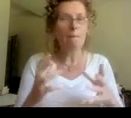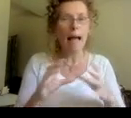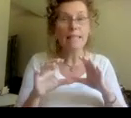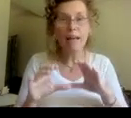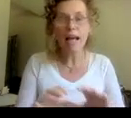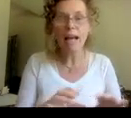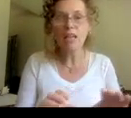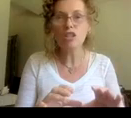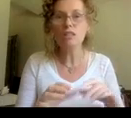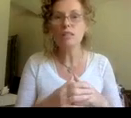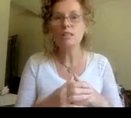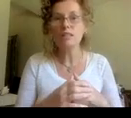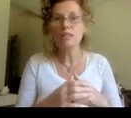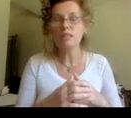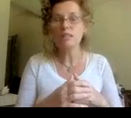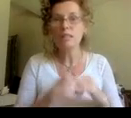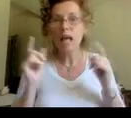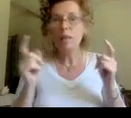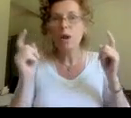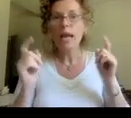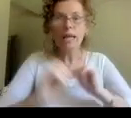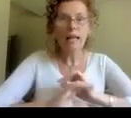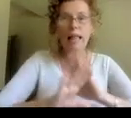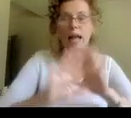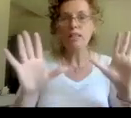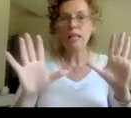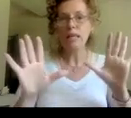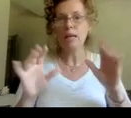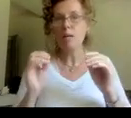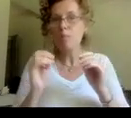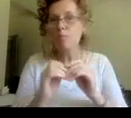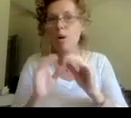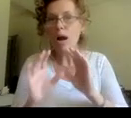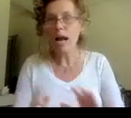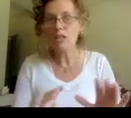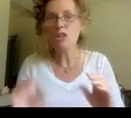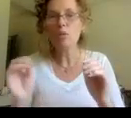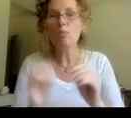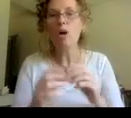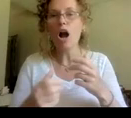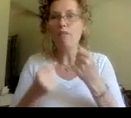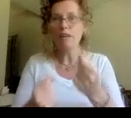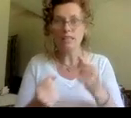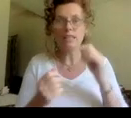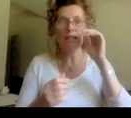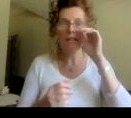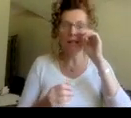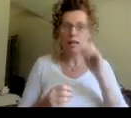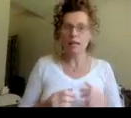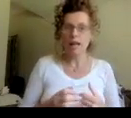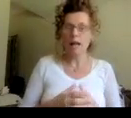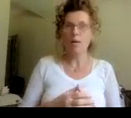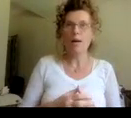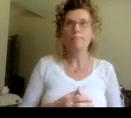actually accelerate our clarity, and the clarity will bring about more action and more confidence and more certainty. You know, I got to just say, I could sit here with you for the